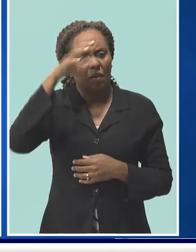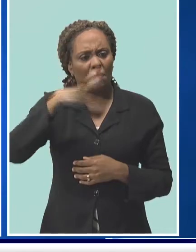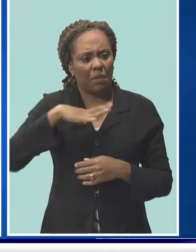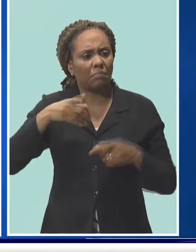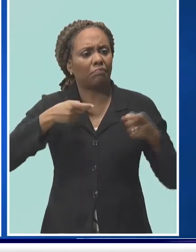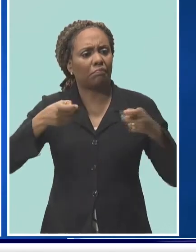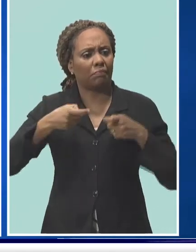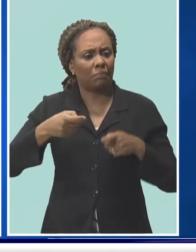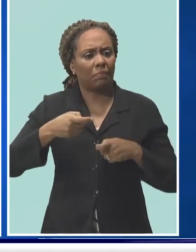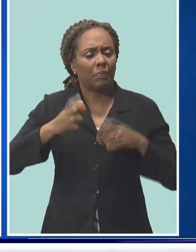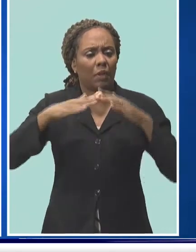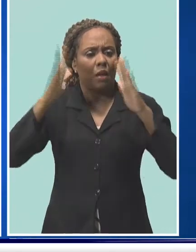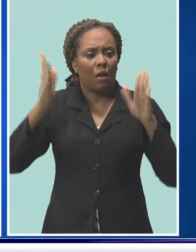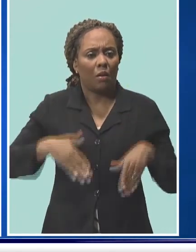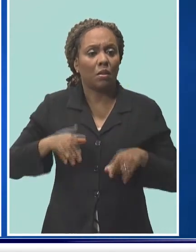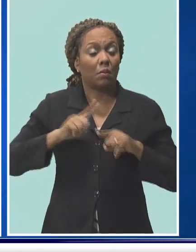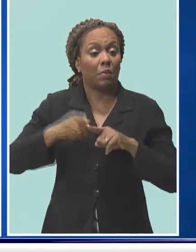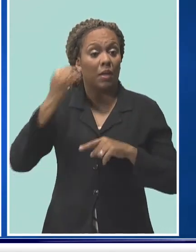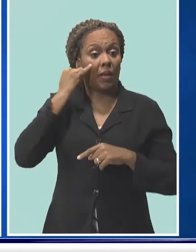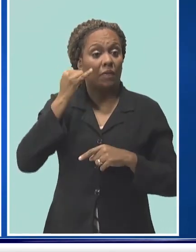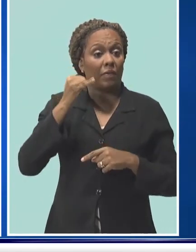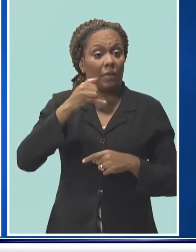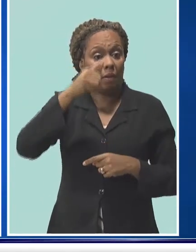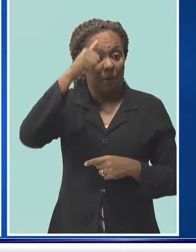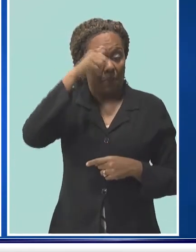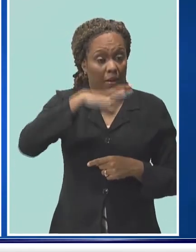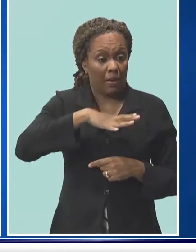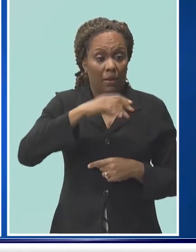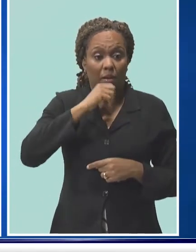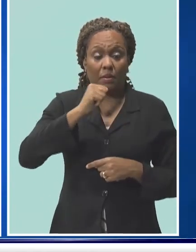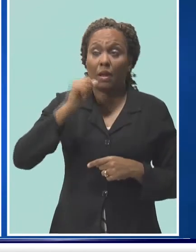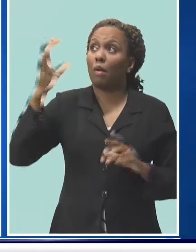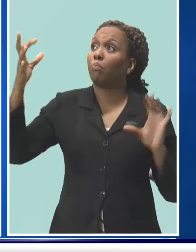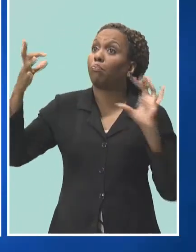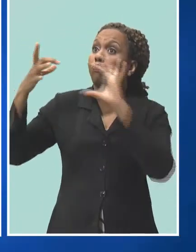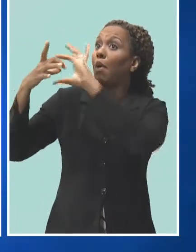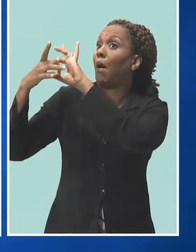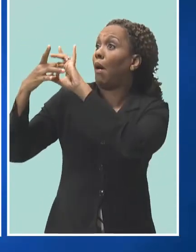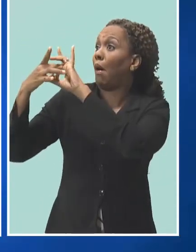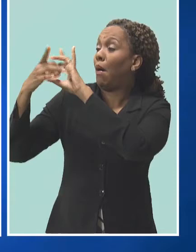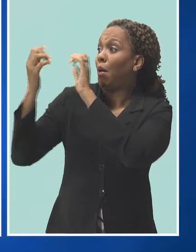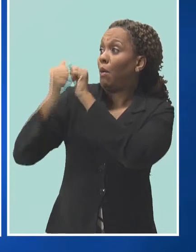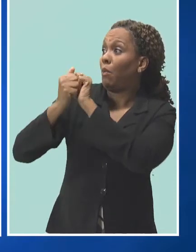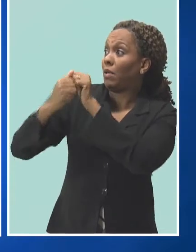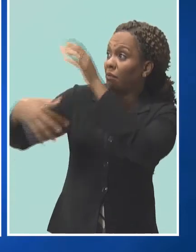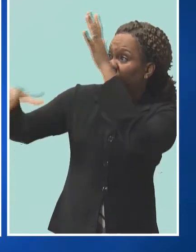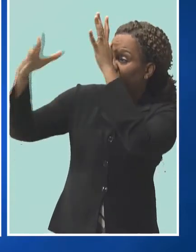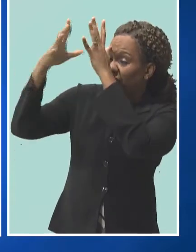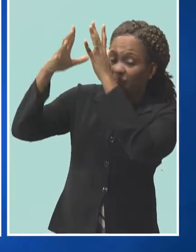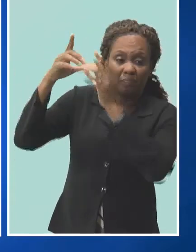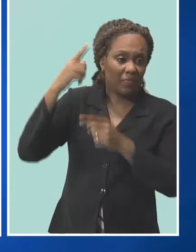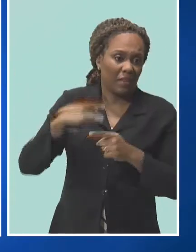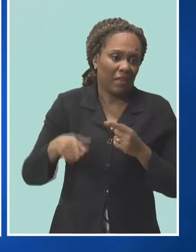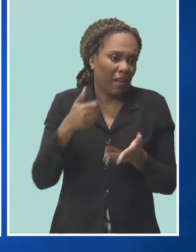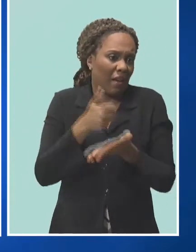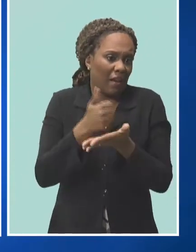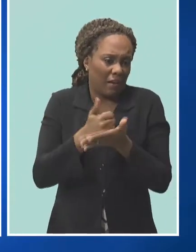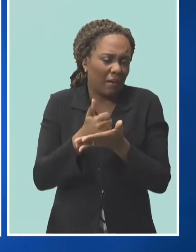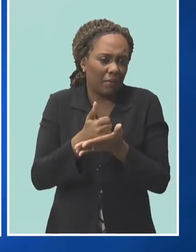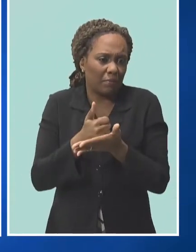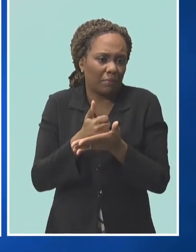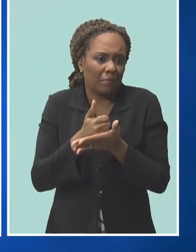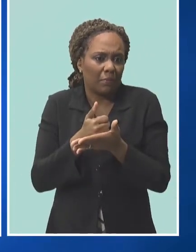but if he's not connected to the Heavenly Father, then he in turn would not be able to assist and help his family as he wants. And